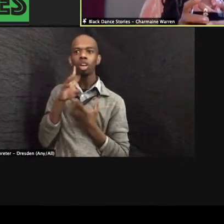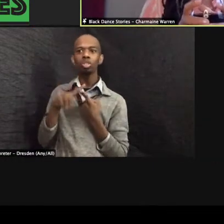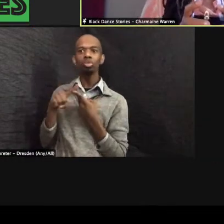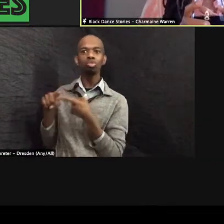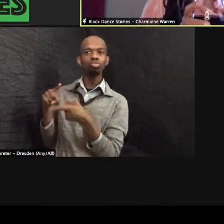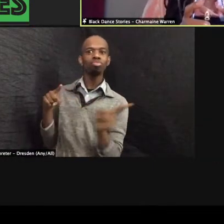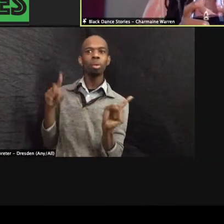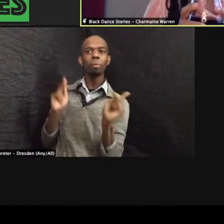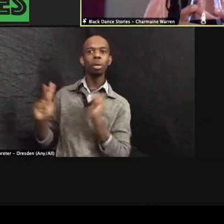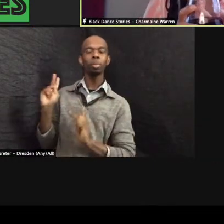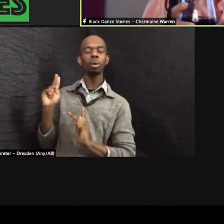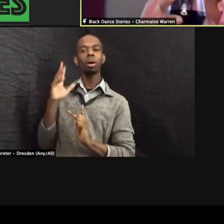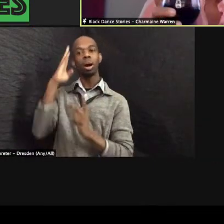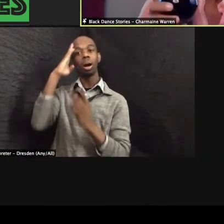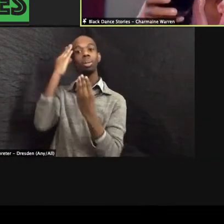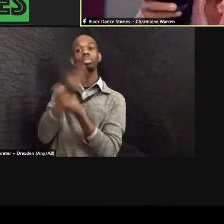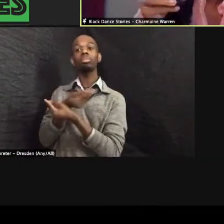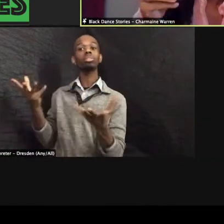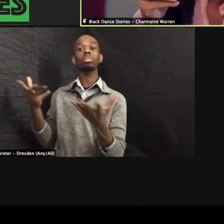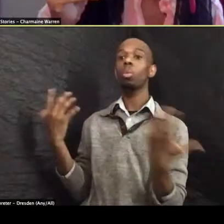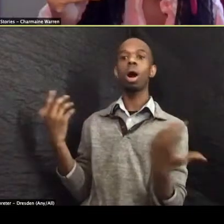and say hi.